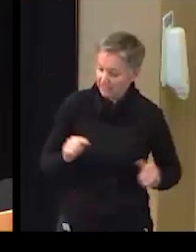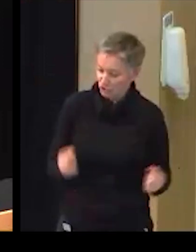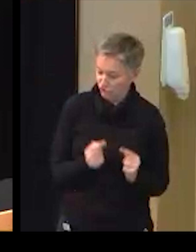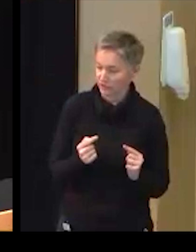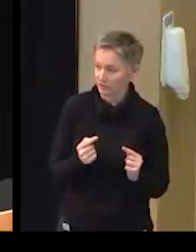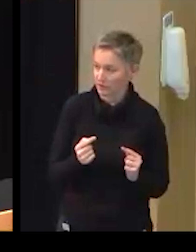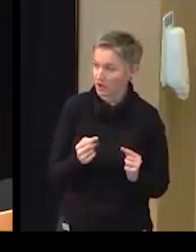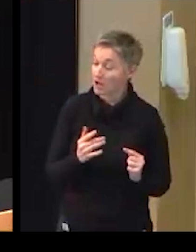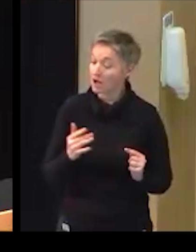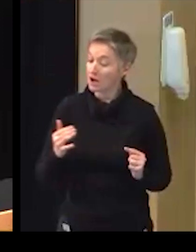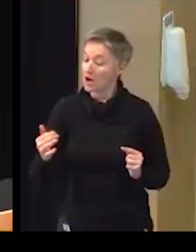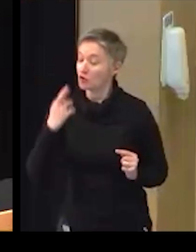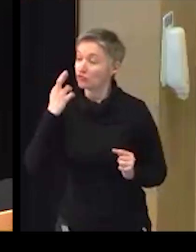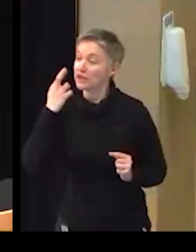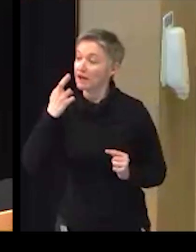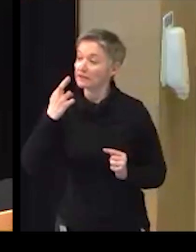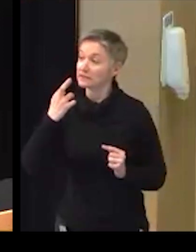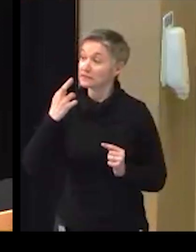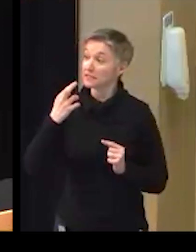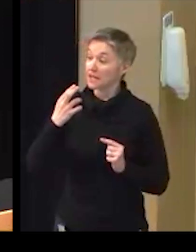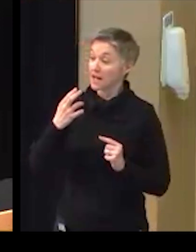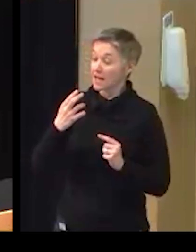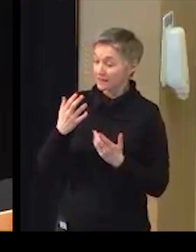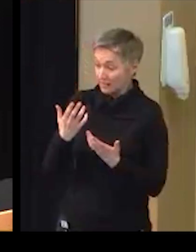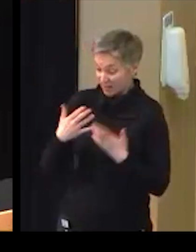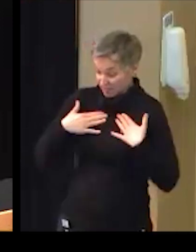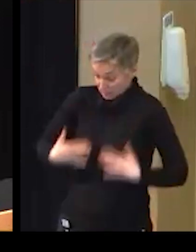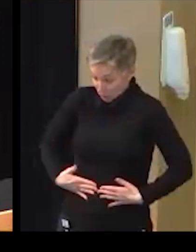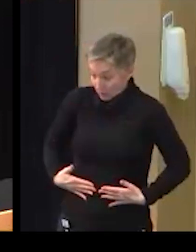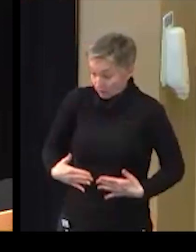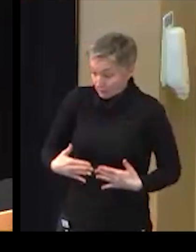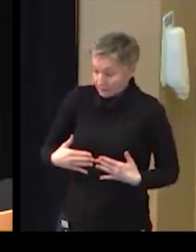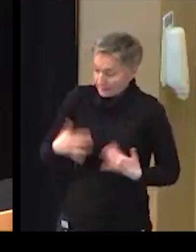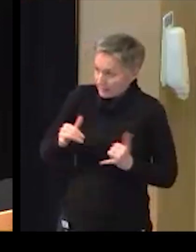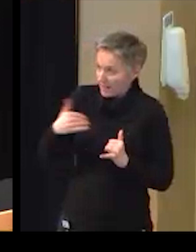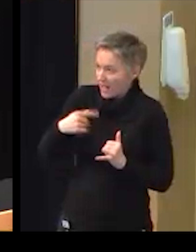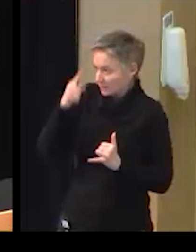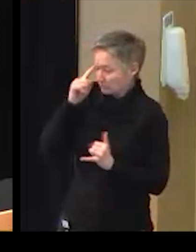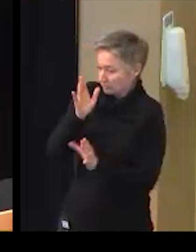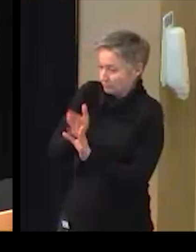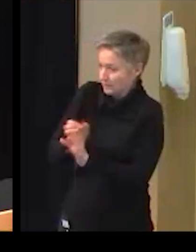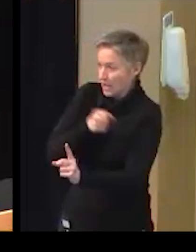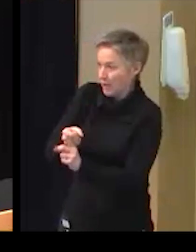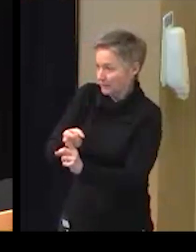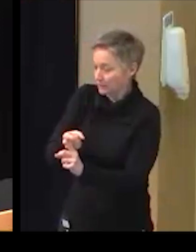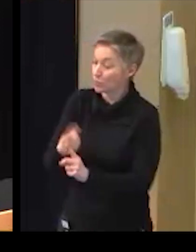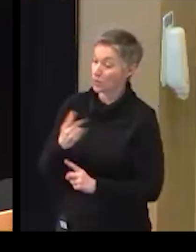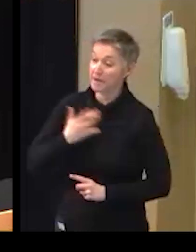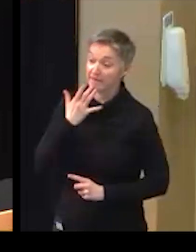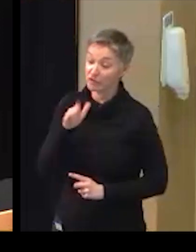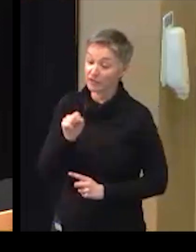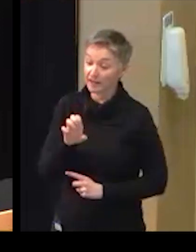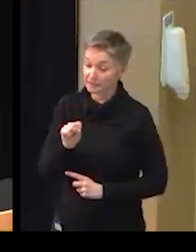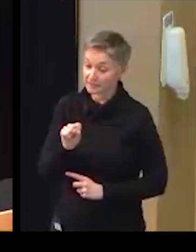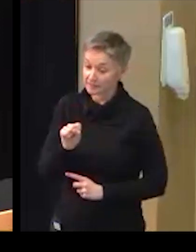that physical systems can have psychological impacts. And one of my favorite cases is actually coming out